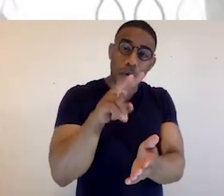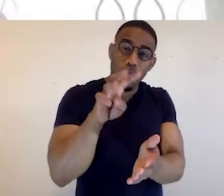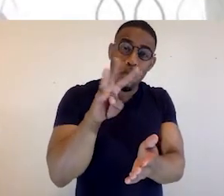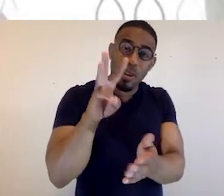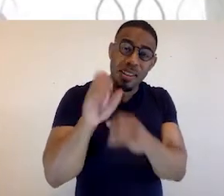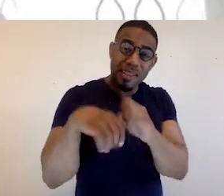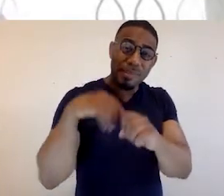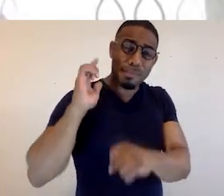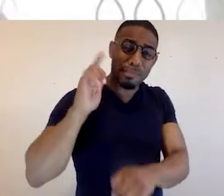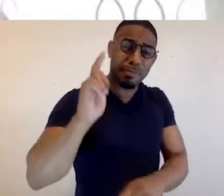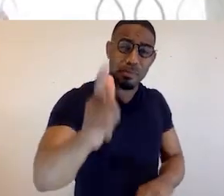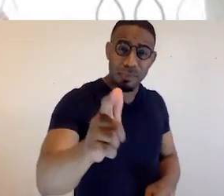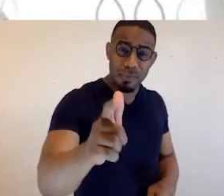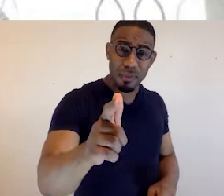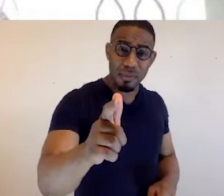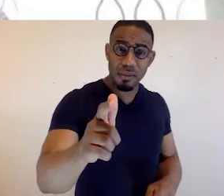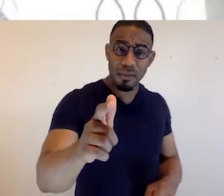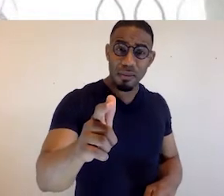246 years later